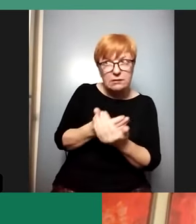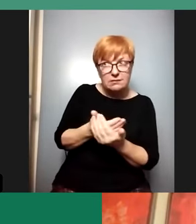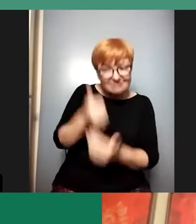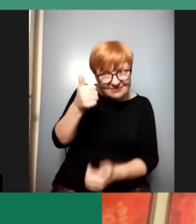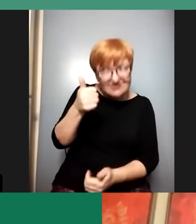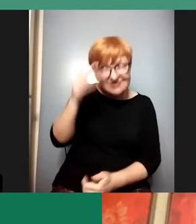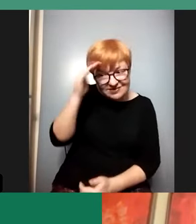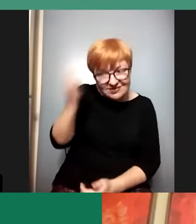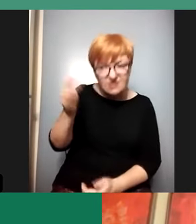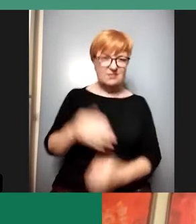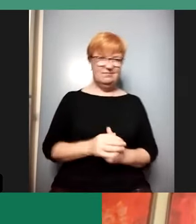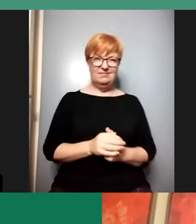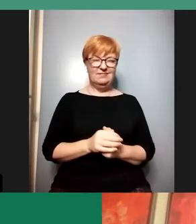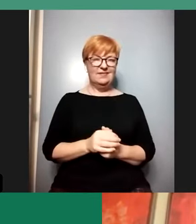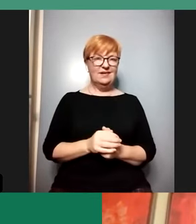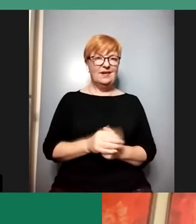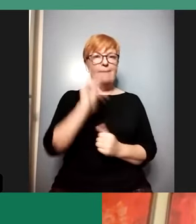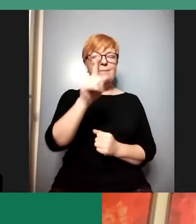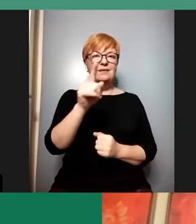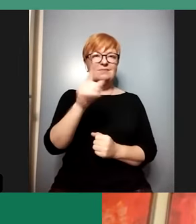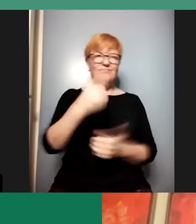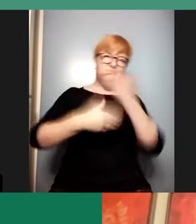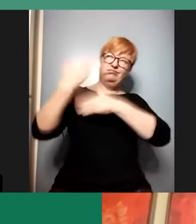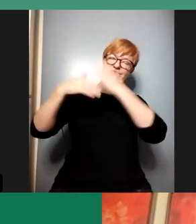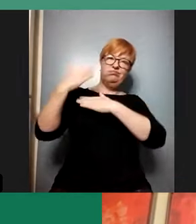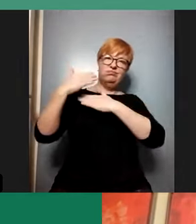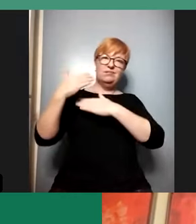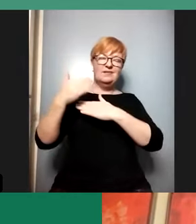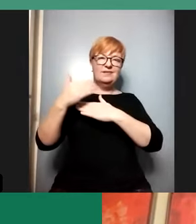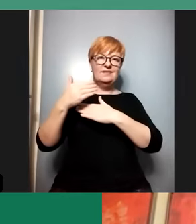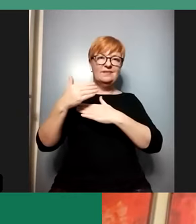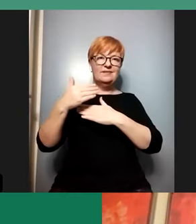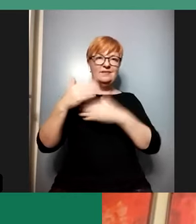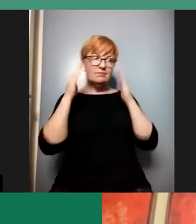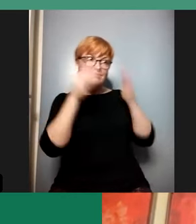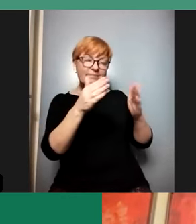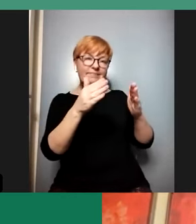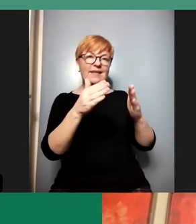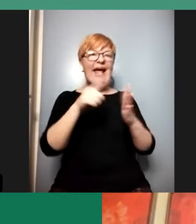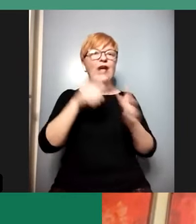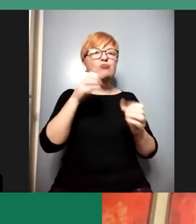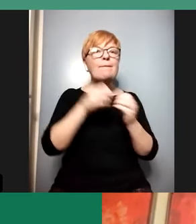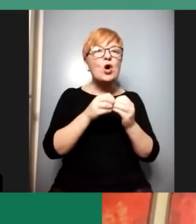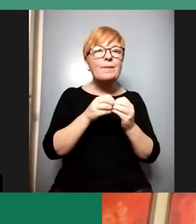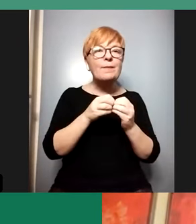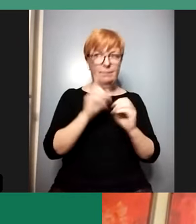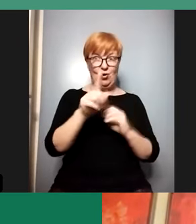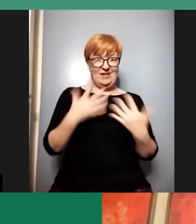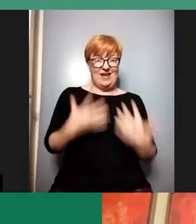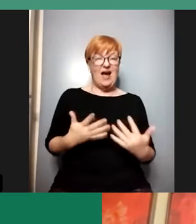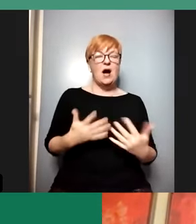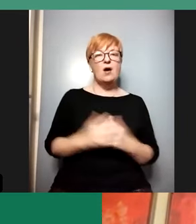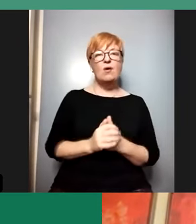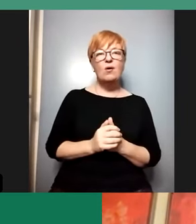were drawn to the Bergman back then. They might have been drawn to that. But now, I think one of the things that makes it really iconic is that